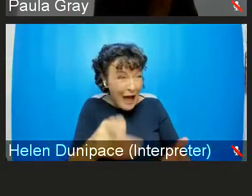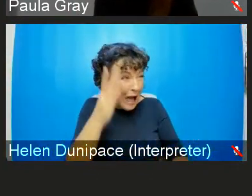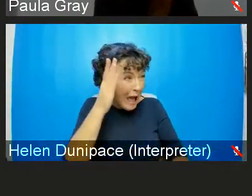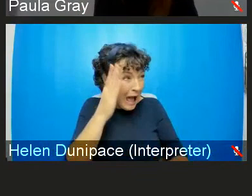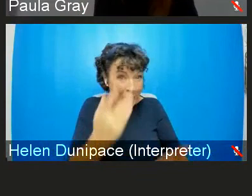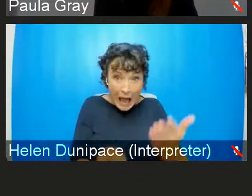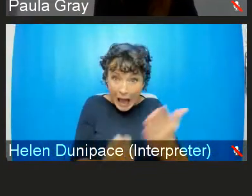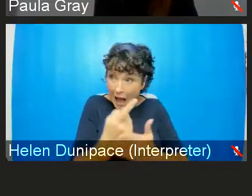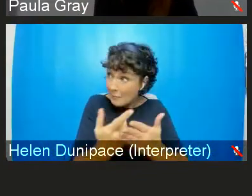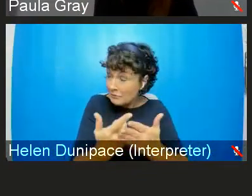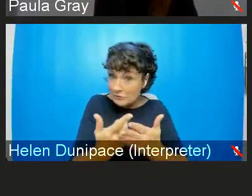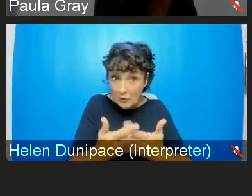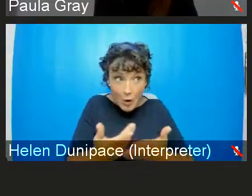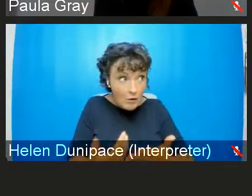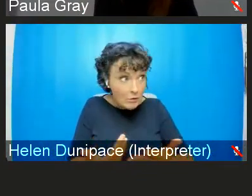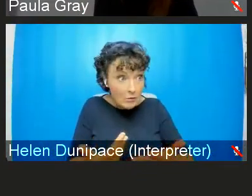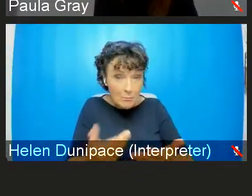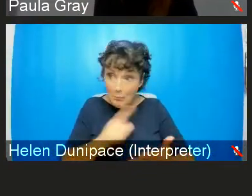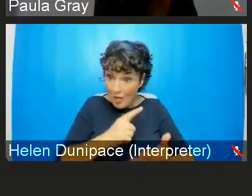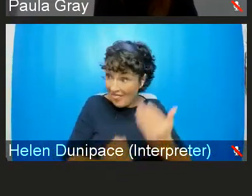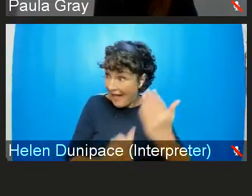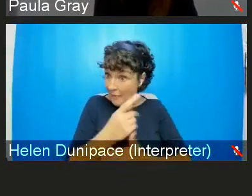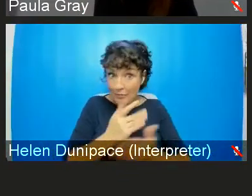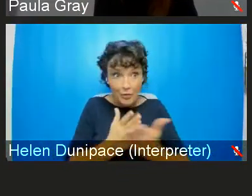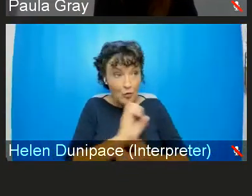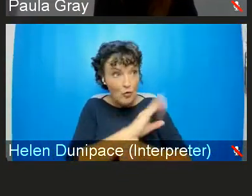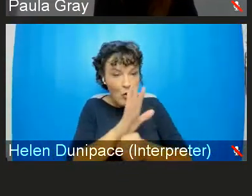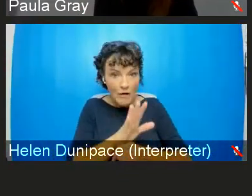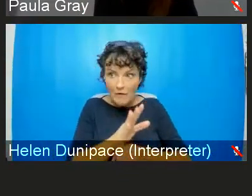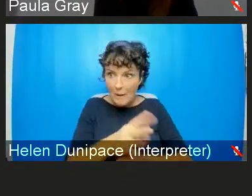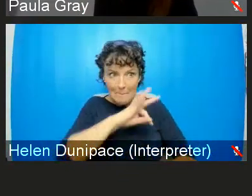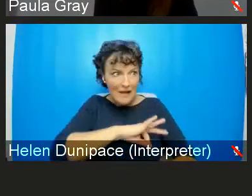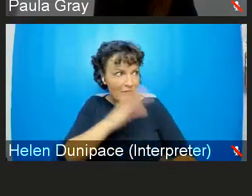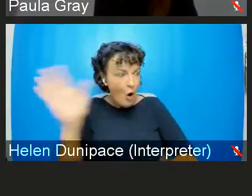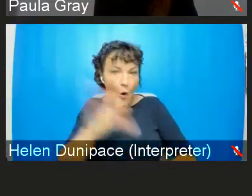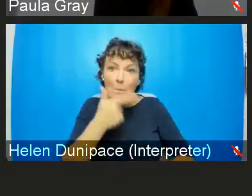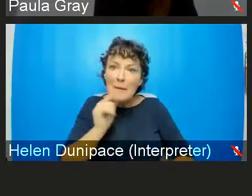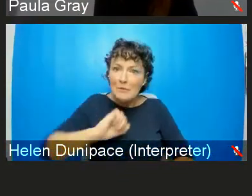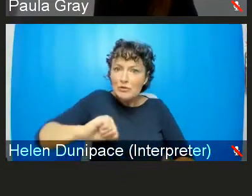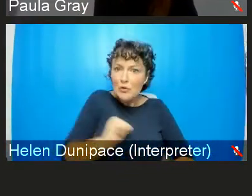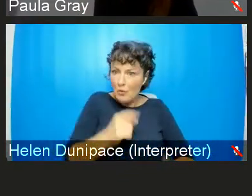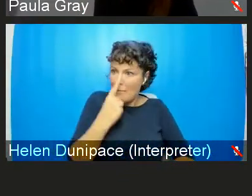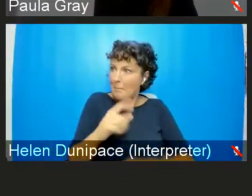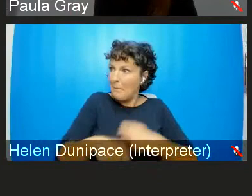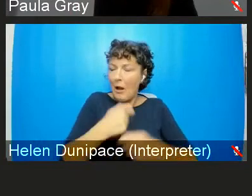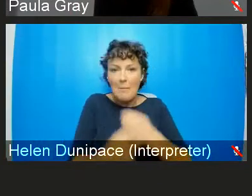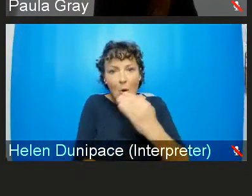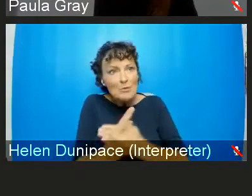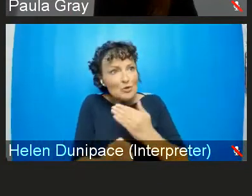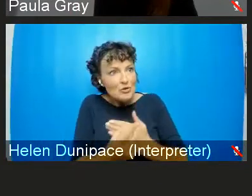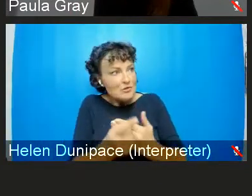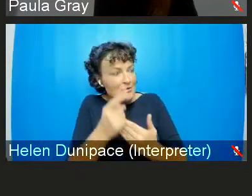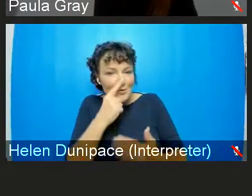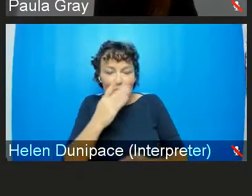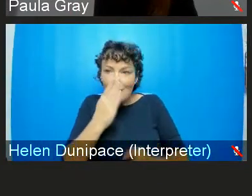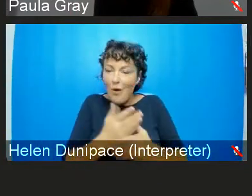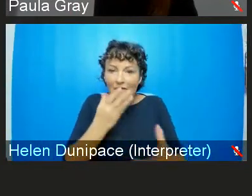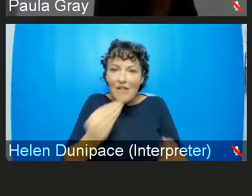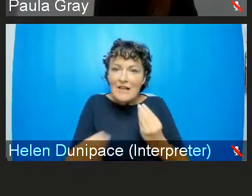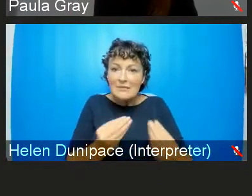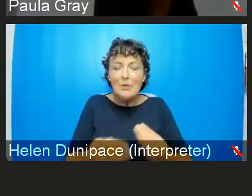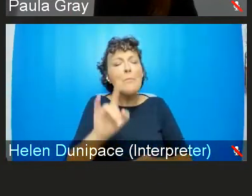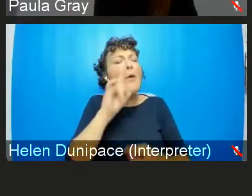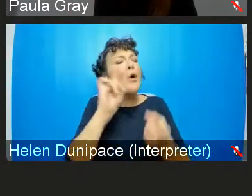Scotland, really. A couple of things, if I may, I'm just picking up on Brian's point about, you know, reasonable adjustments